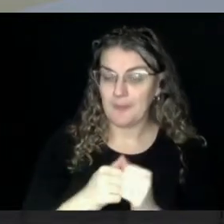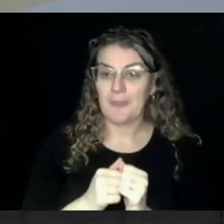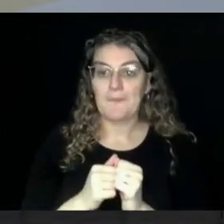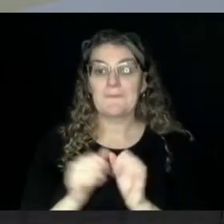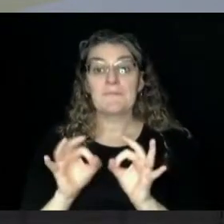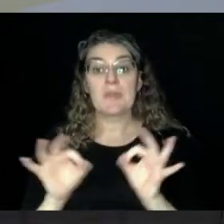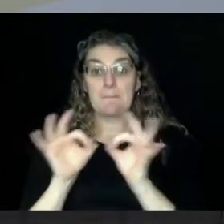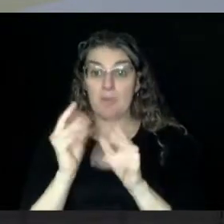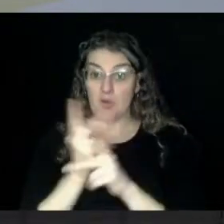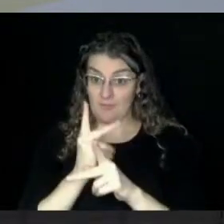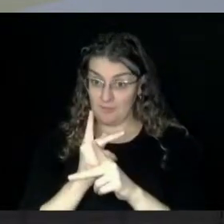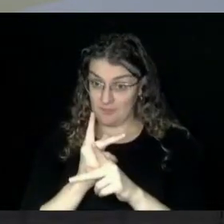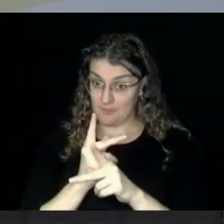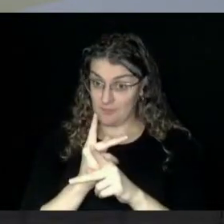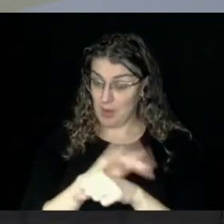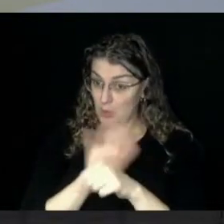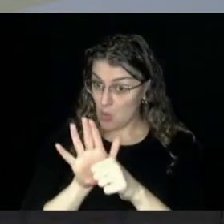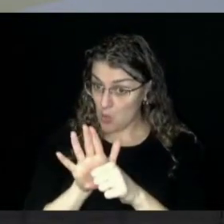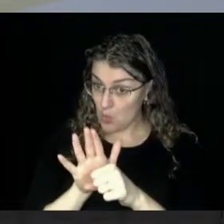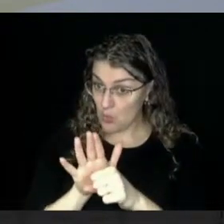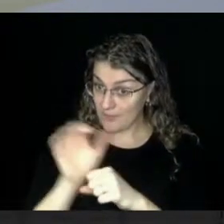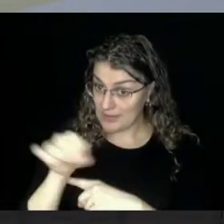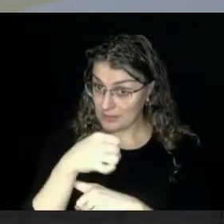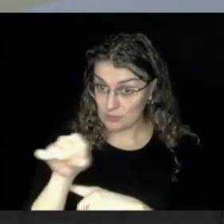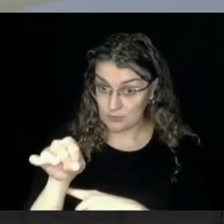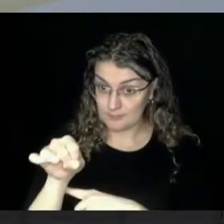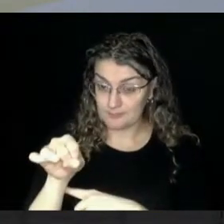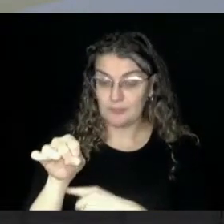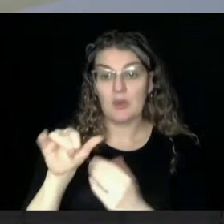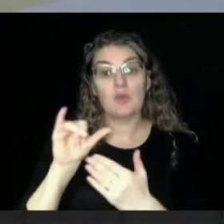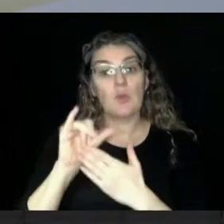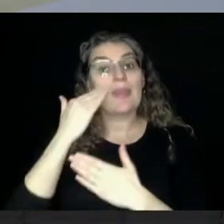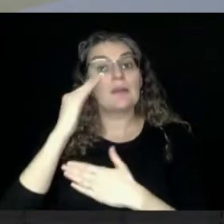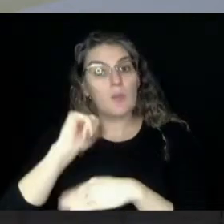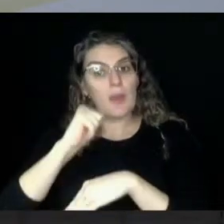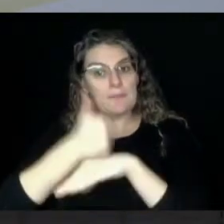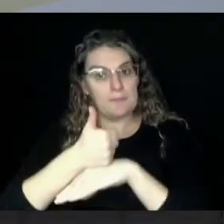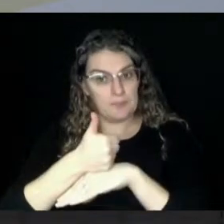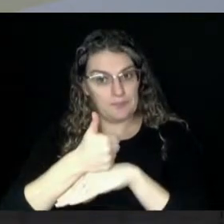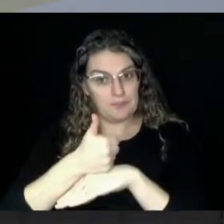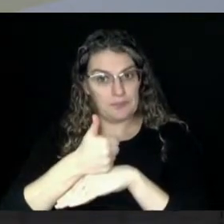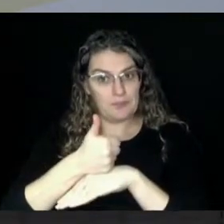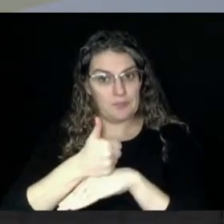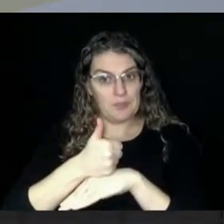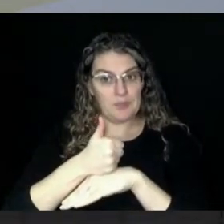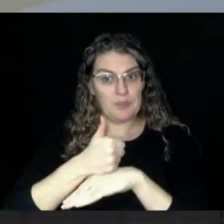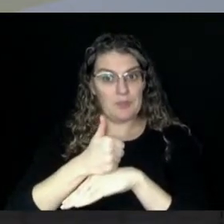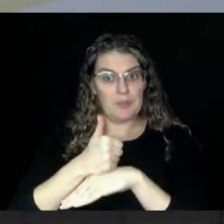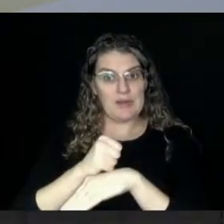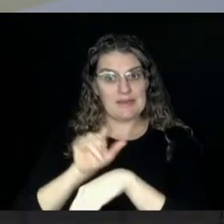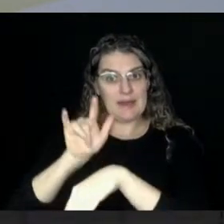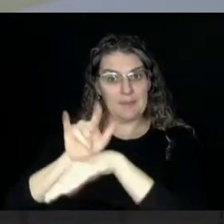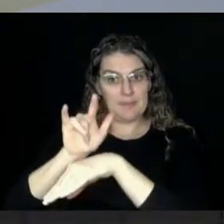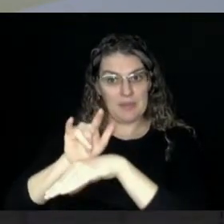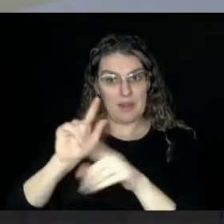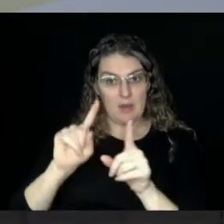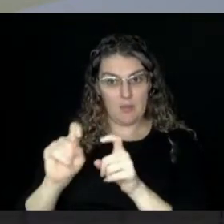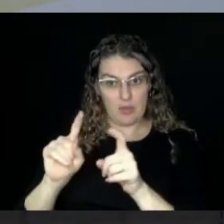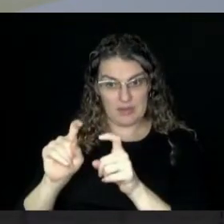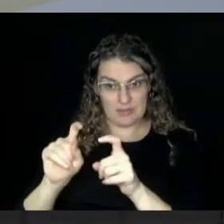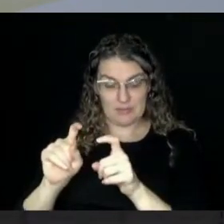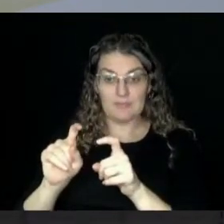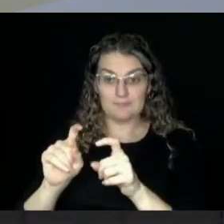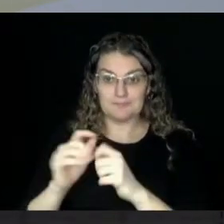of concern. So that's one of the reasons. We want to make sure that we have